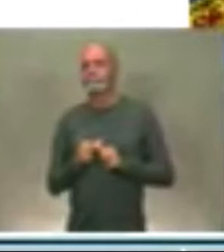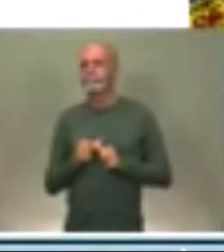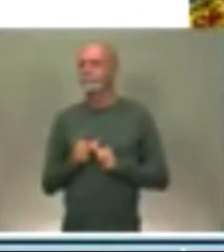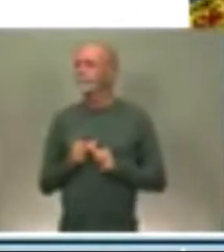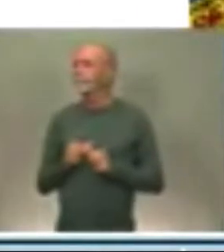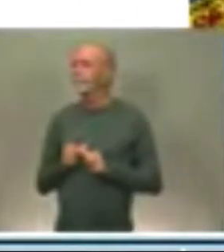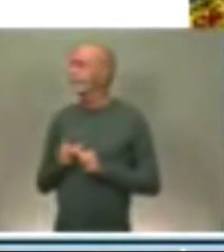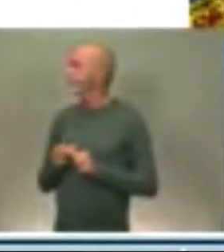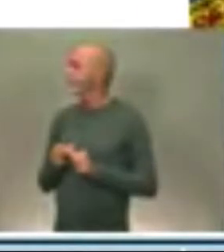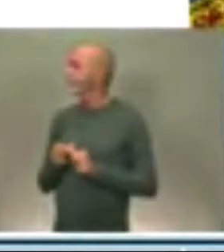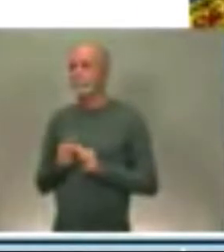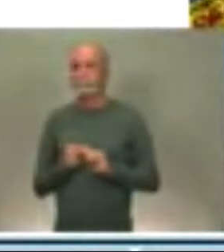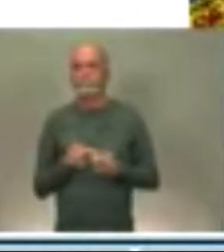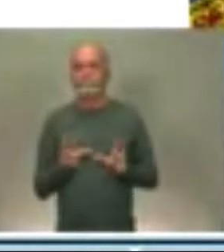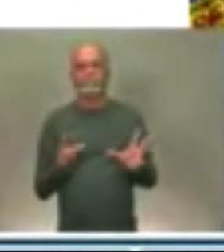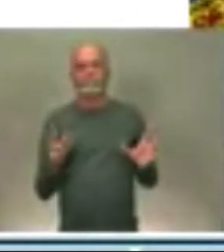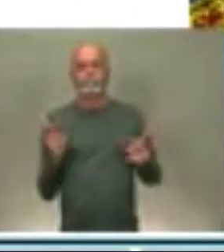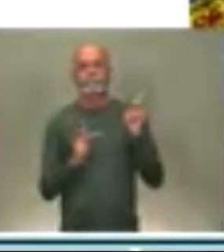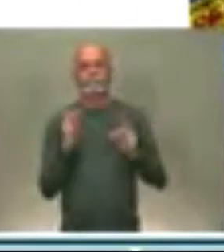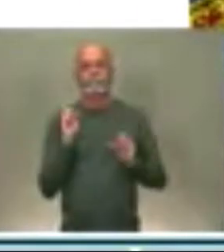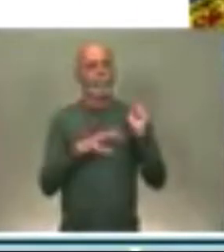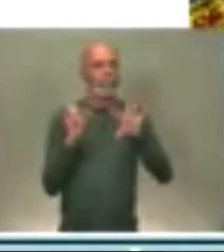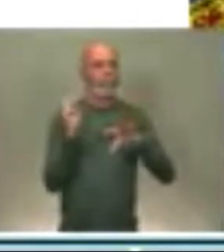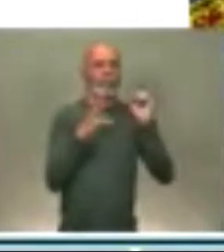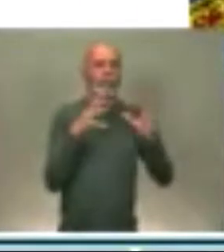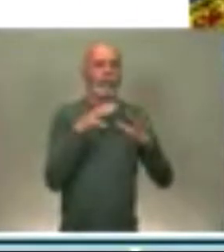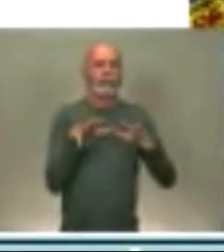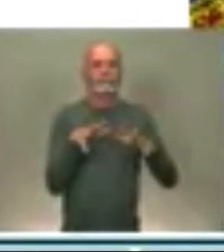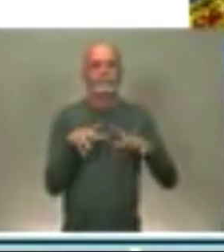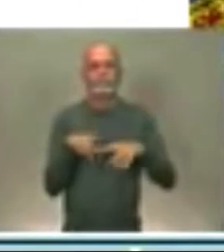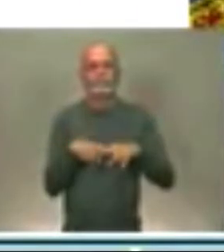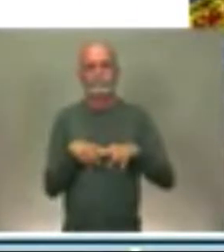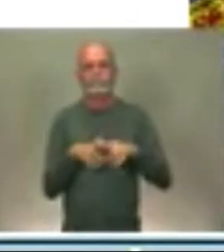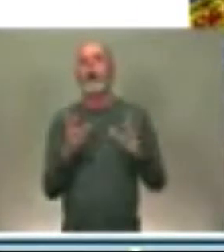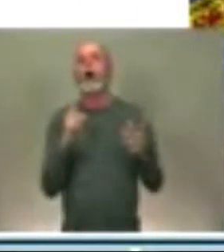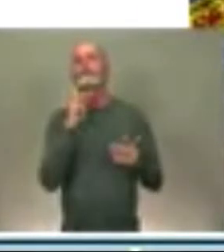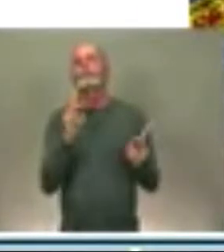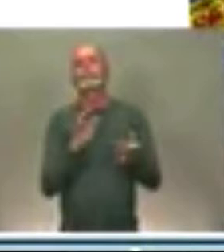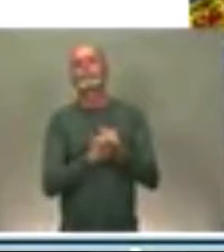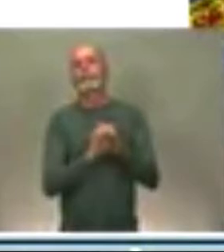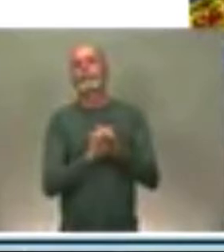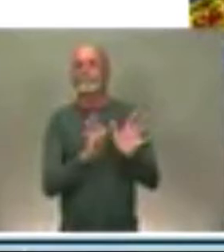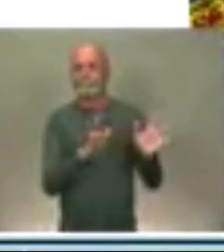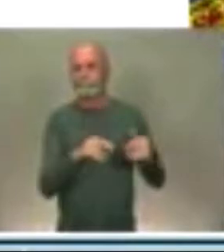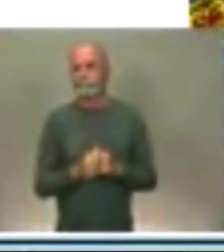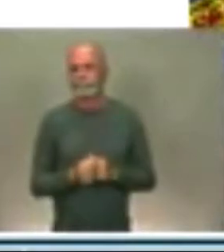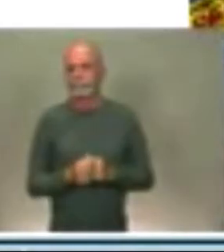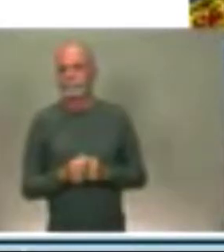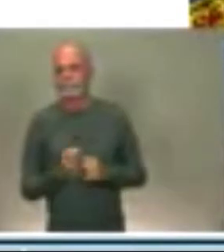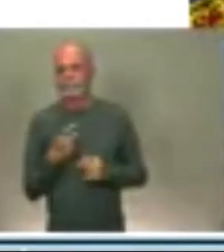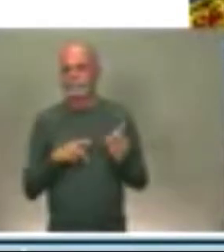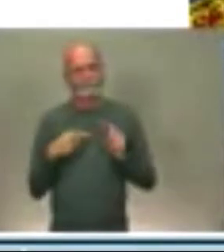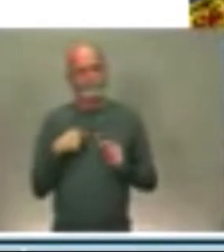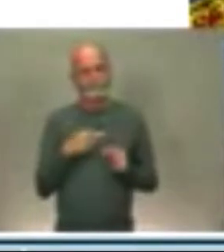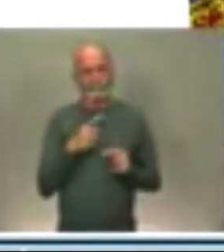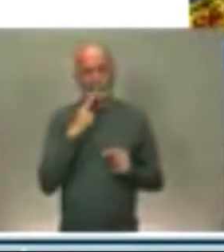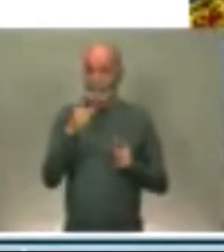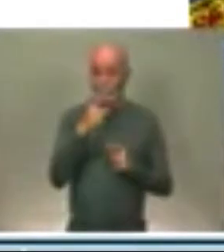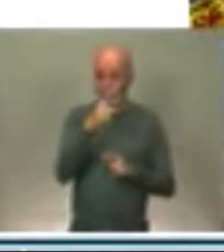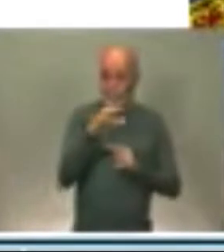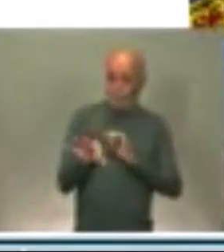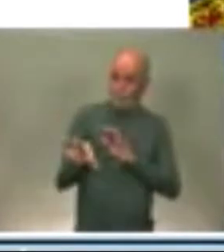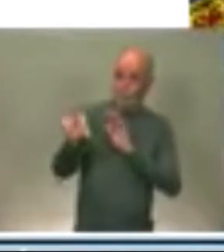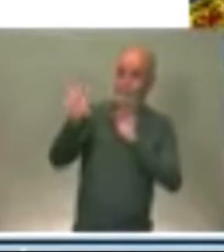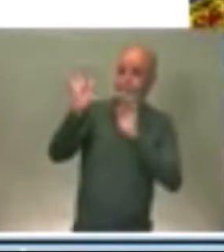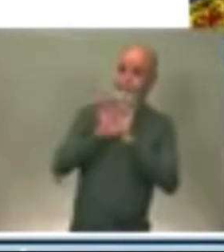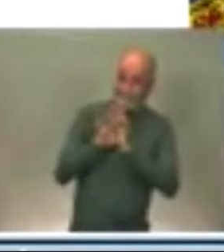Congratulations, by the way. It's 6 days ago you won, but it's a bit unusual to see a Premier-designate essentially acting as the Premier